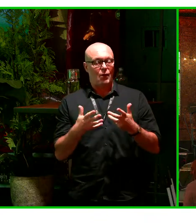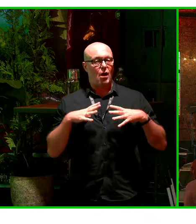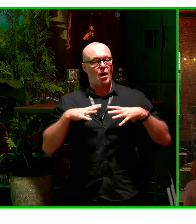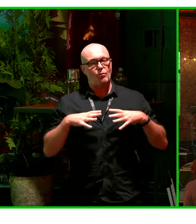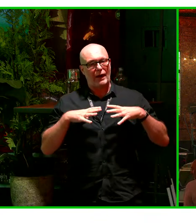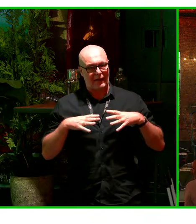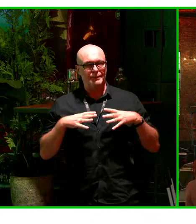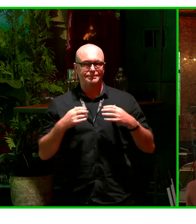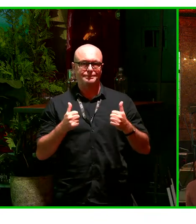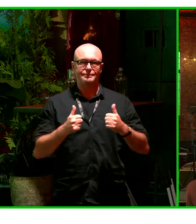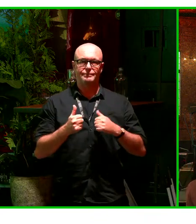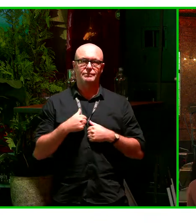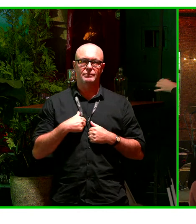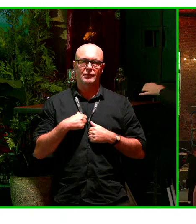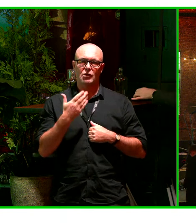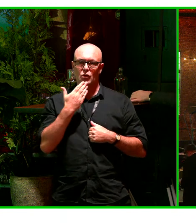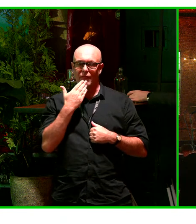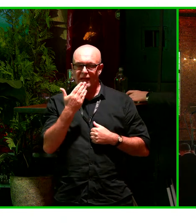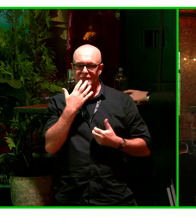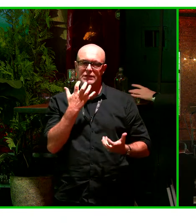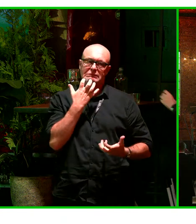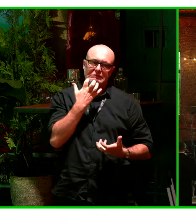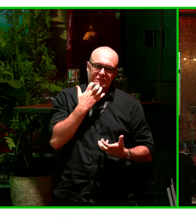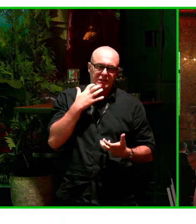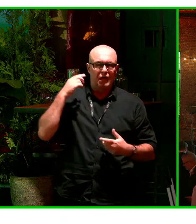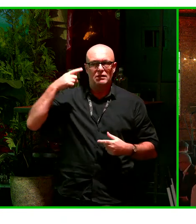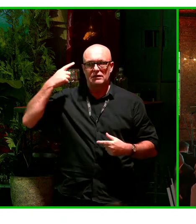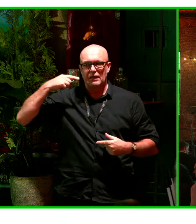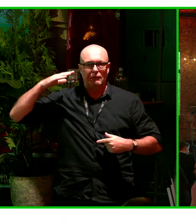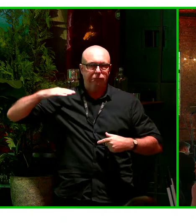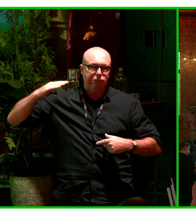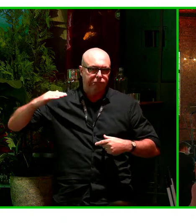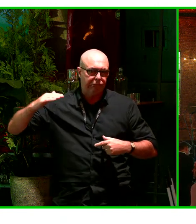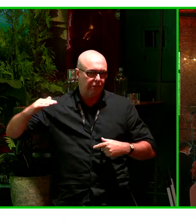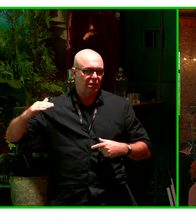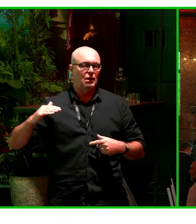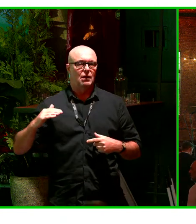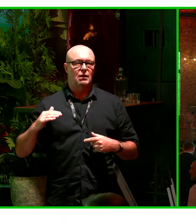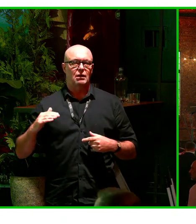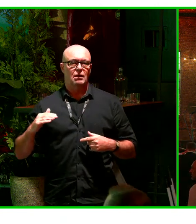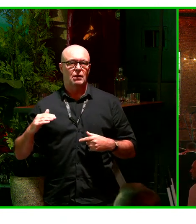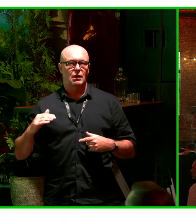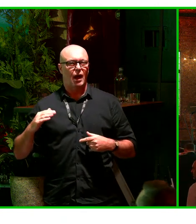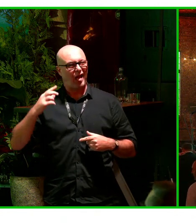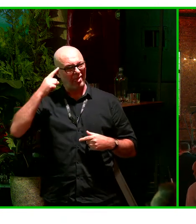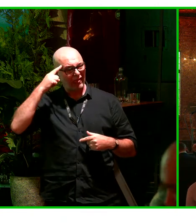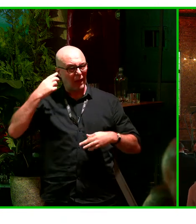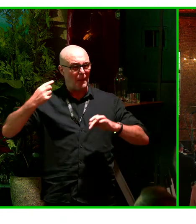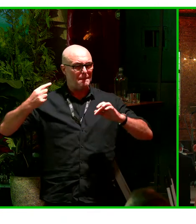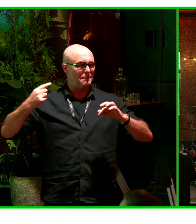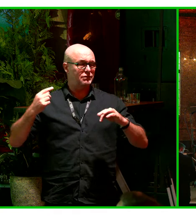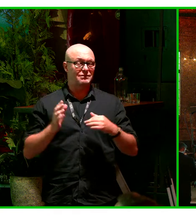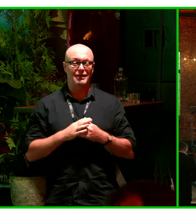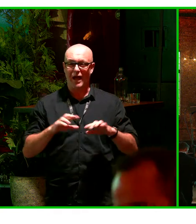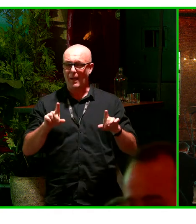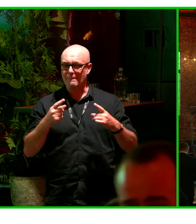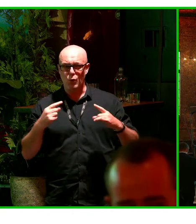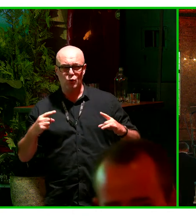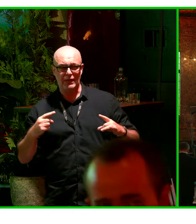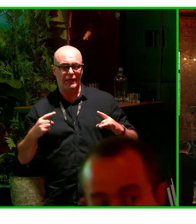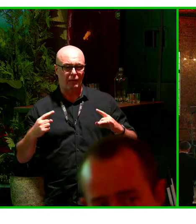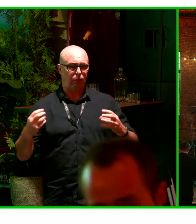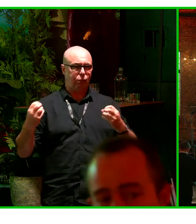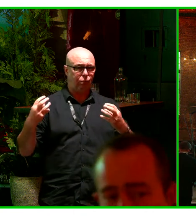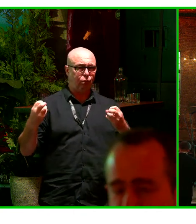break, everybody. Thanks for bearing with us with the audio. I think somebody wanted to start a rave there for a minute with some music breaking through. We